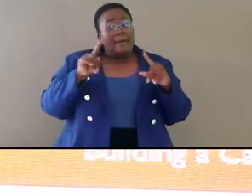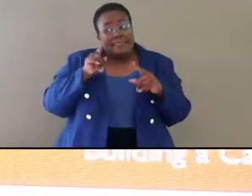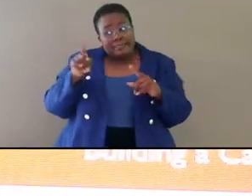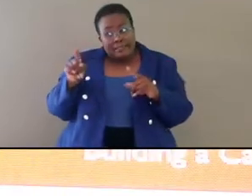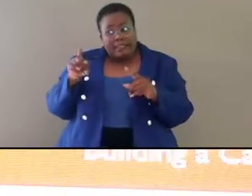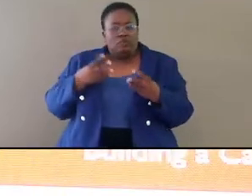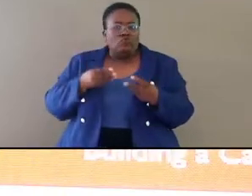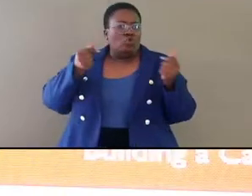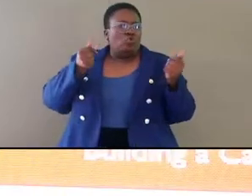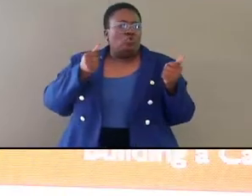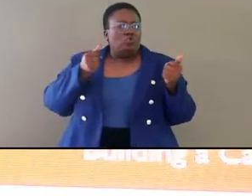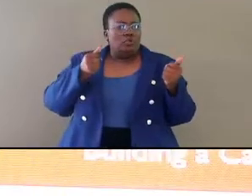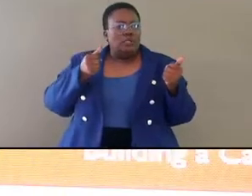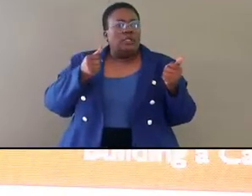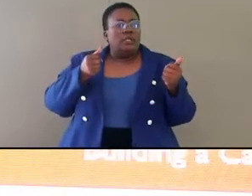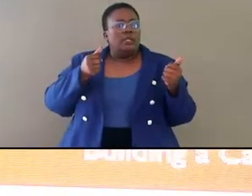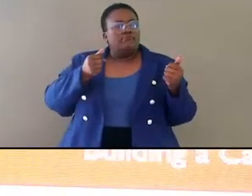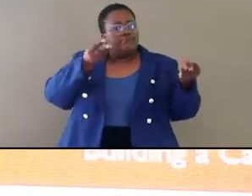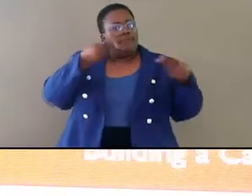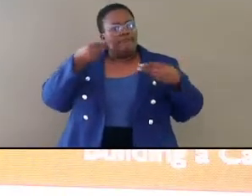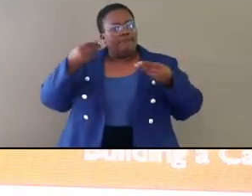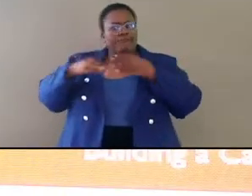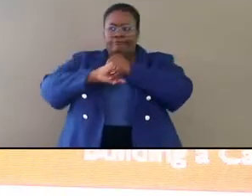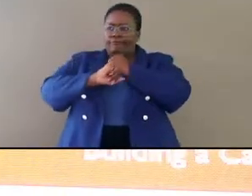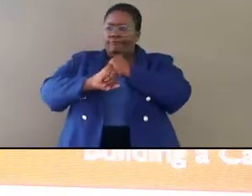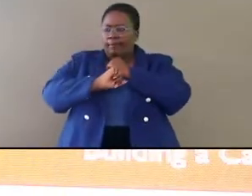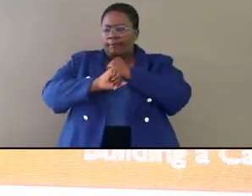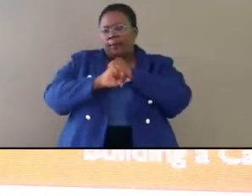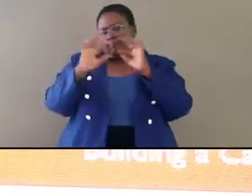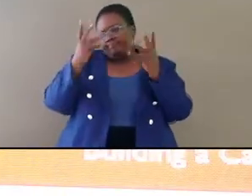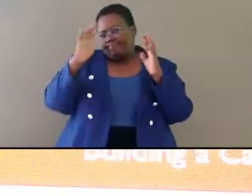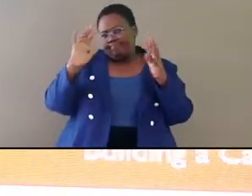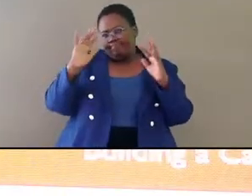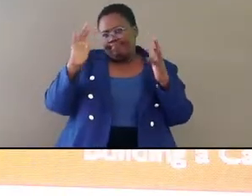solution-oriented. Let's give them a round of applause for that.